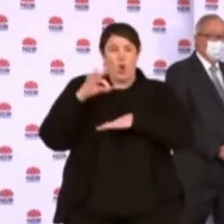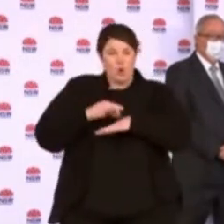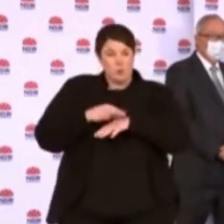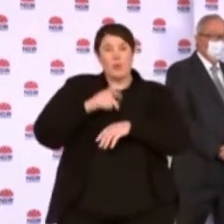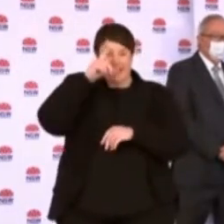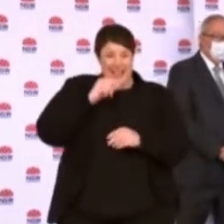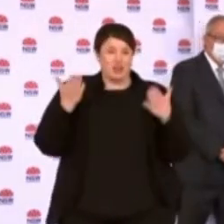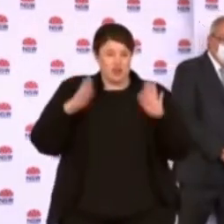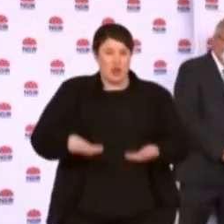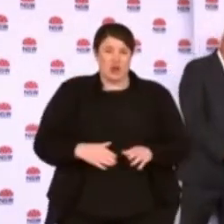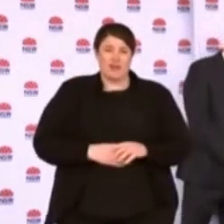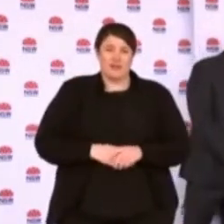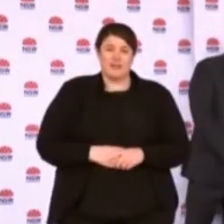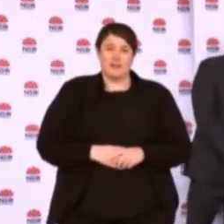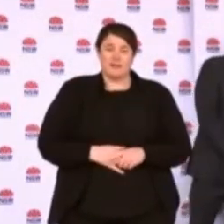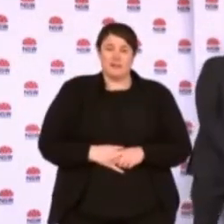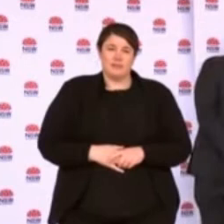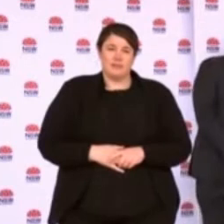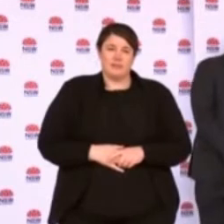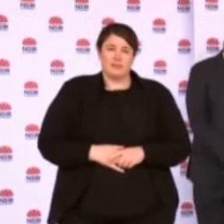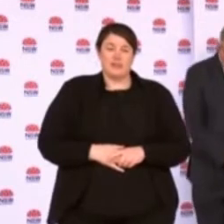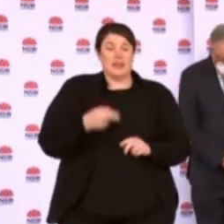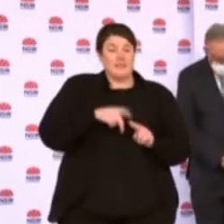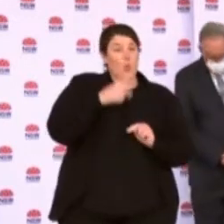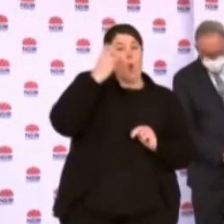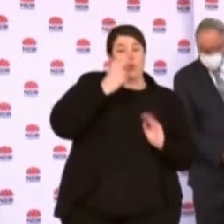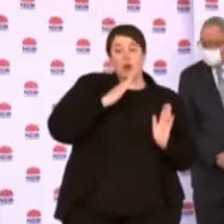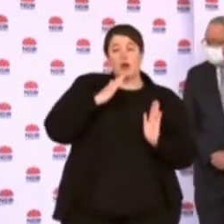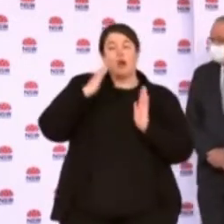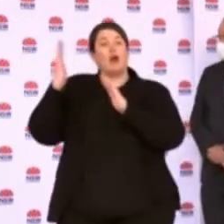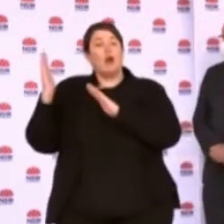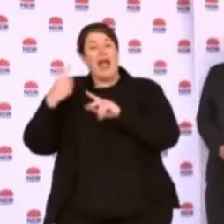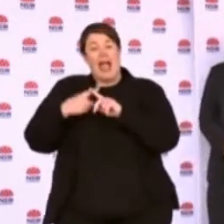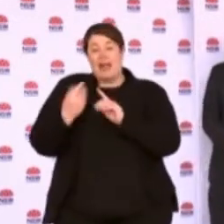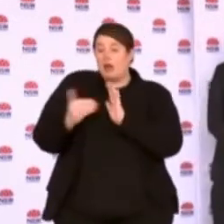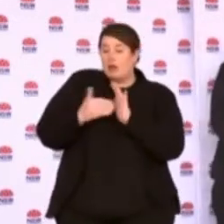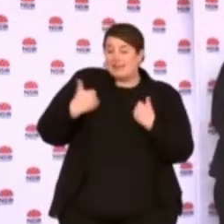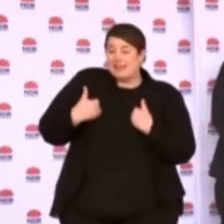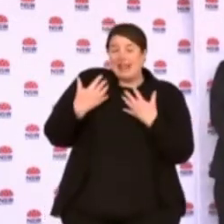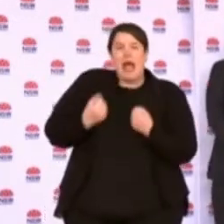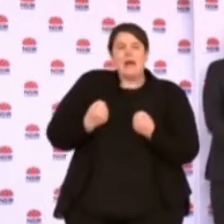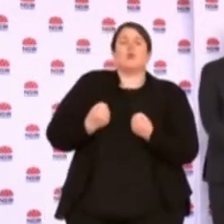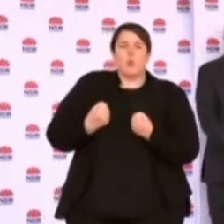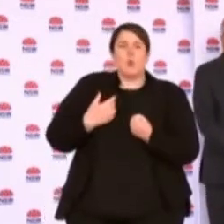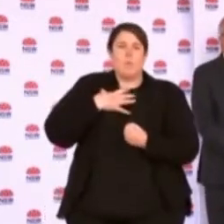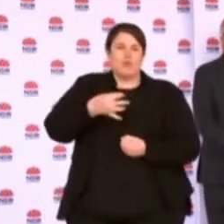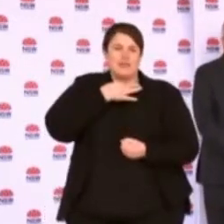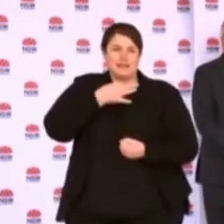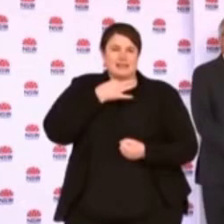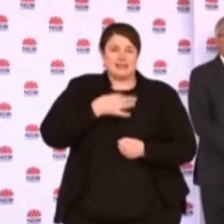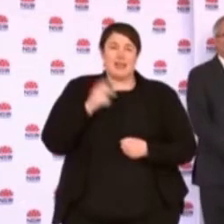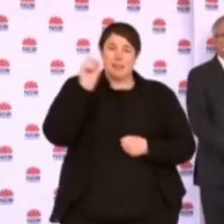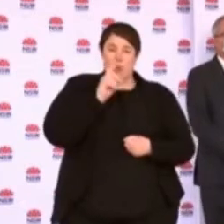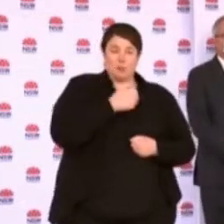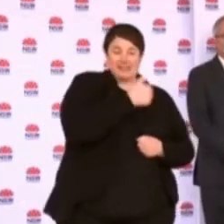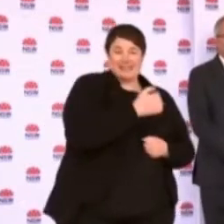death. Obviously, the risk increases with age and for those underlying health conditions. We currently have